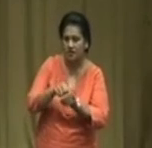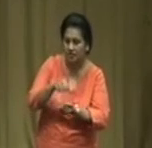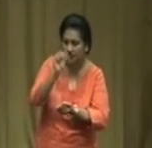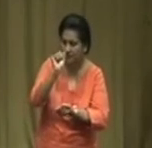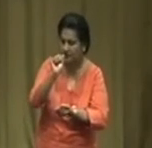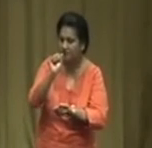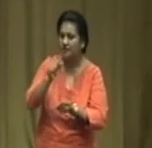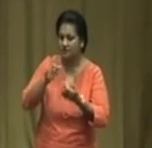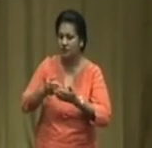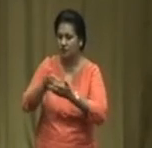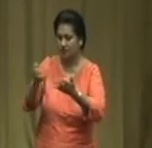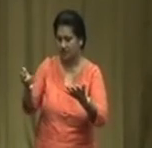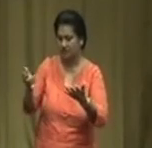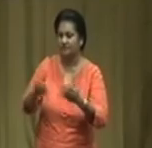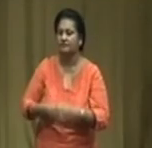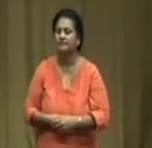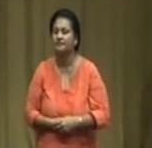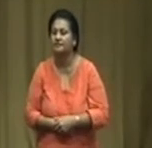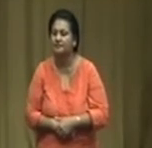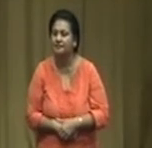traditional academic credit.